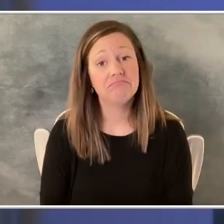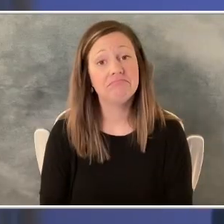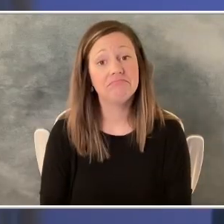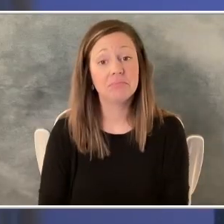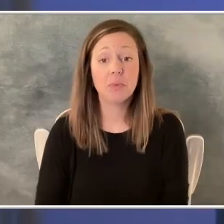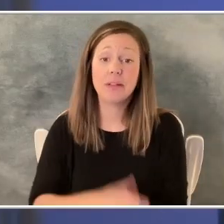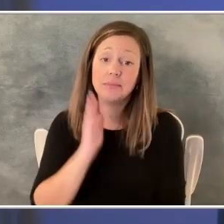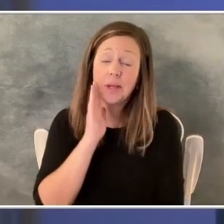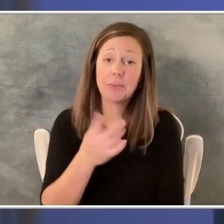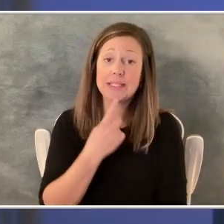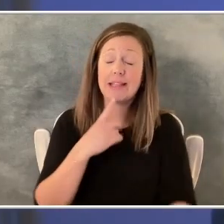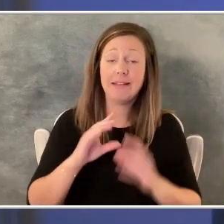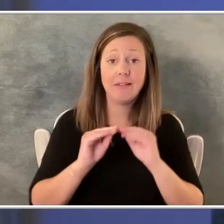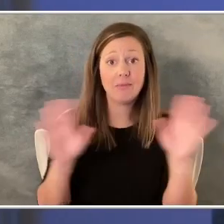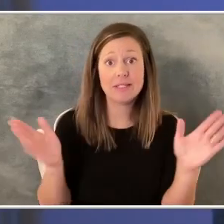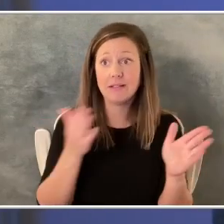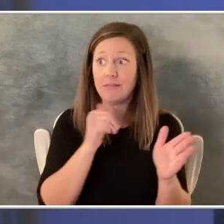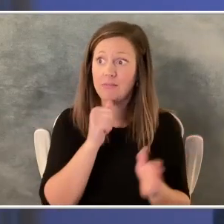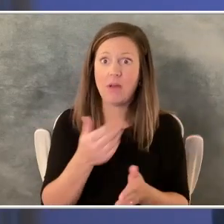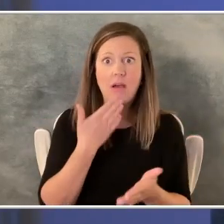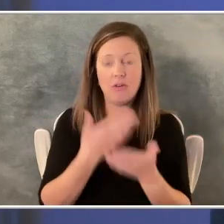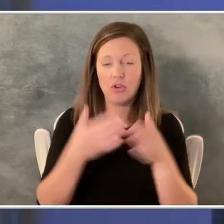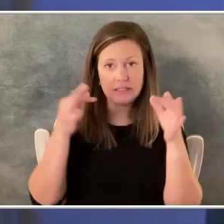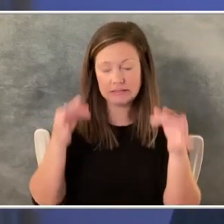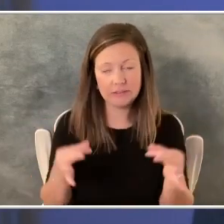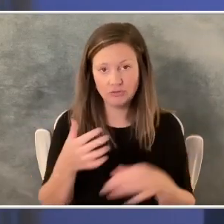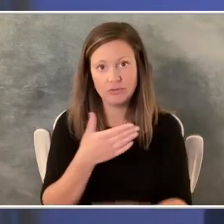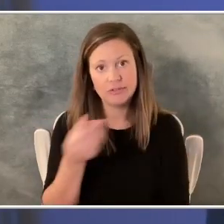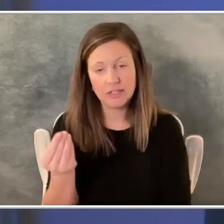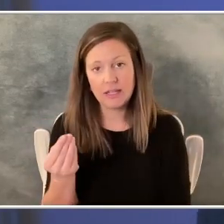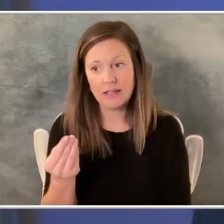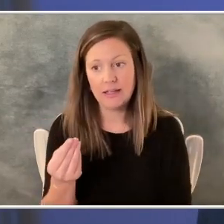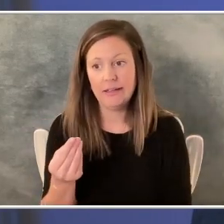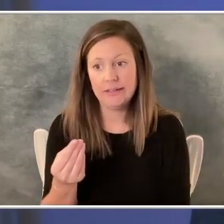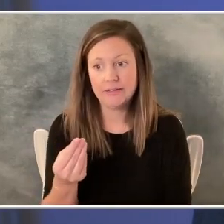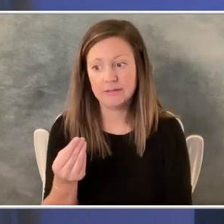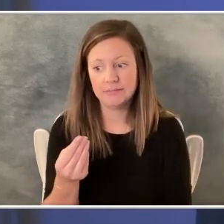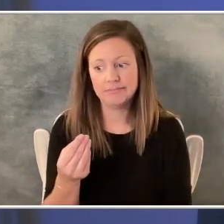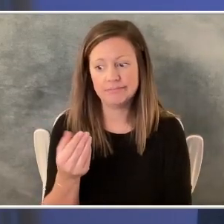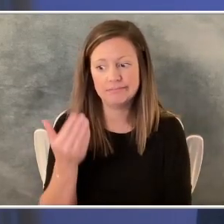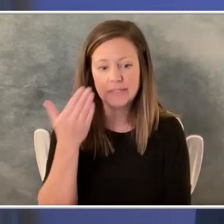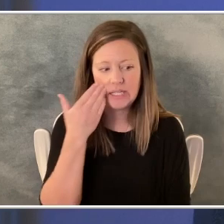that I knew that at some point I would